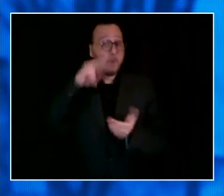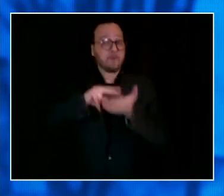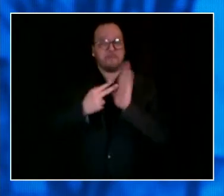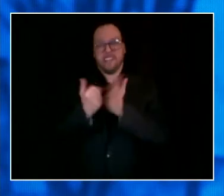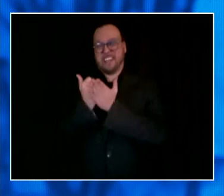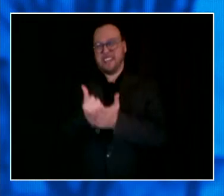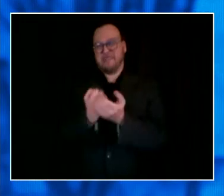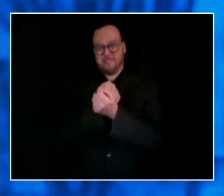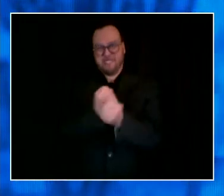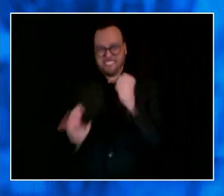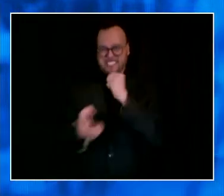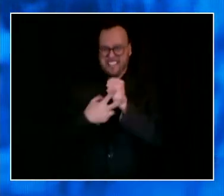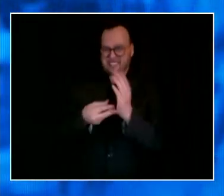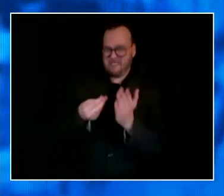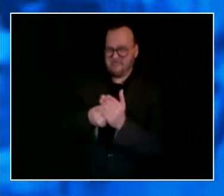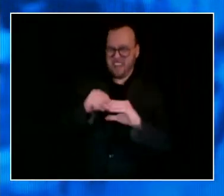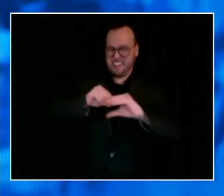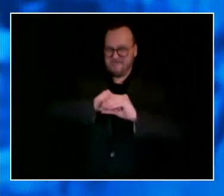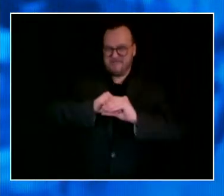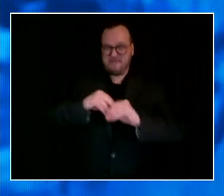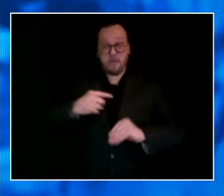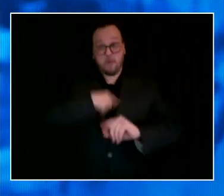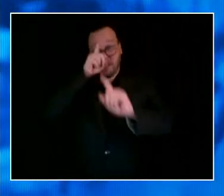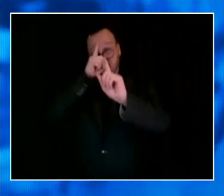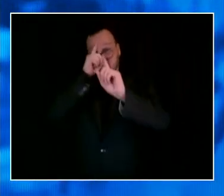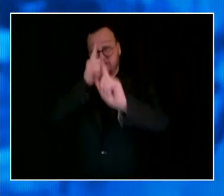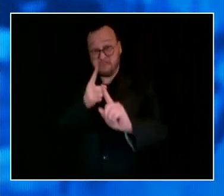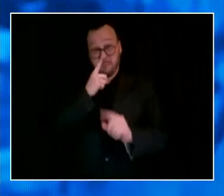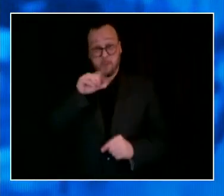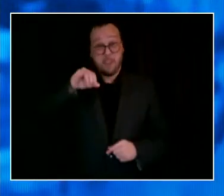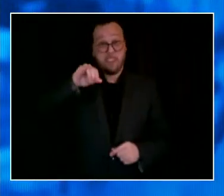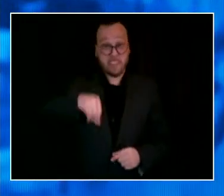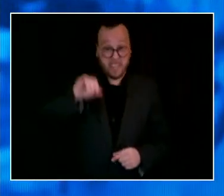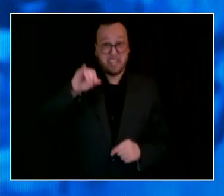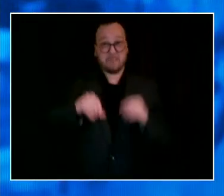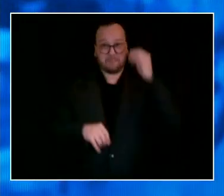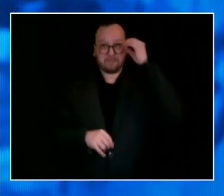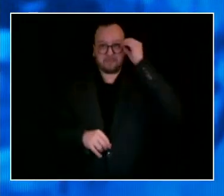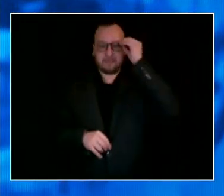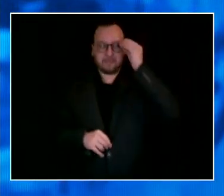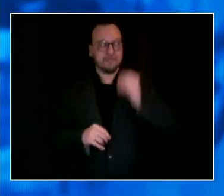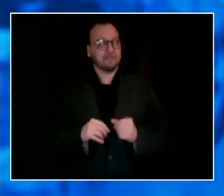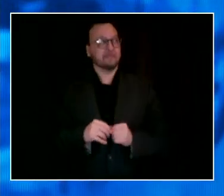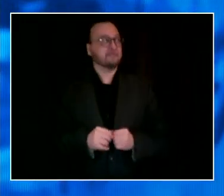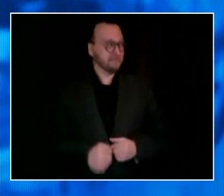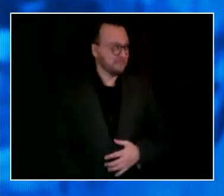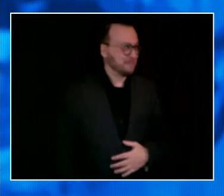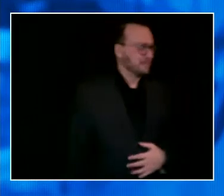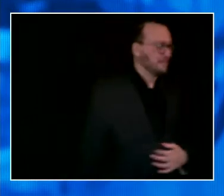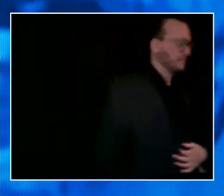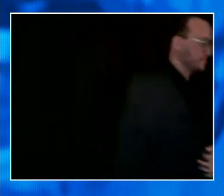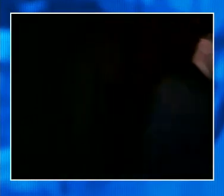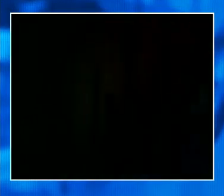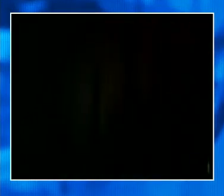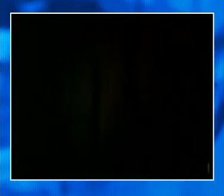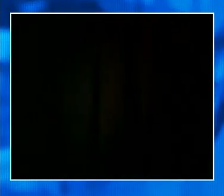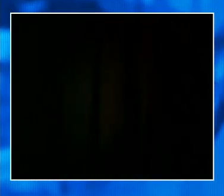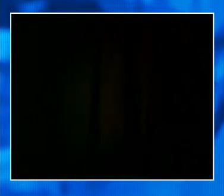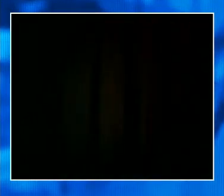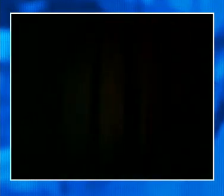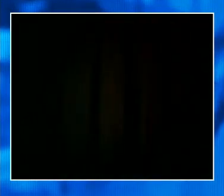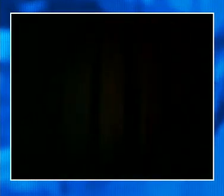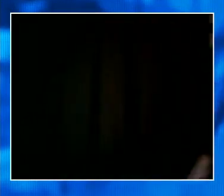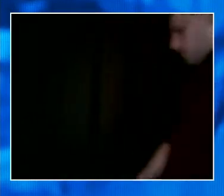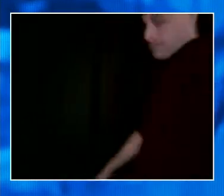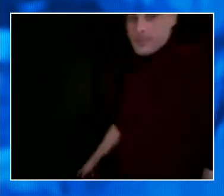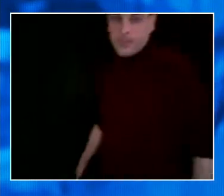money, and we are determined to do just that. Our city's economy may be booming, but the cost of living